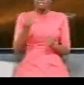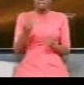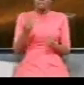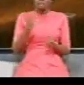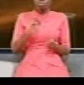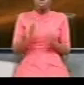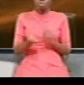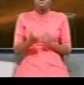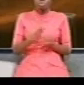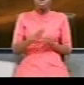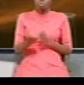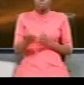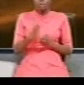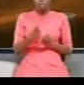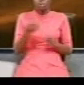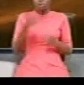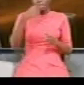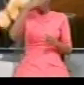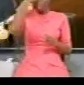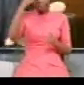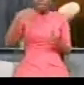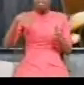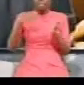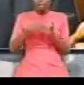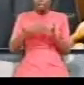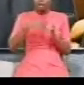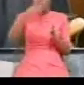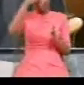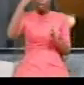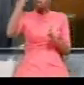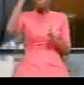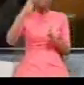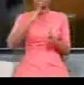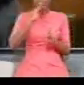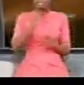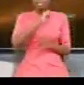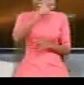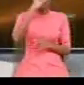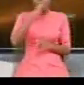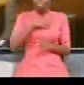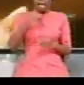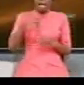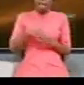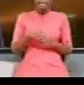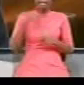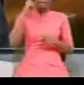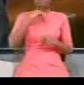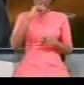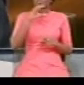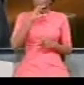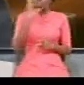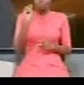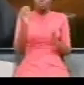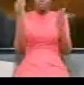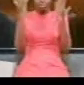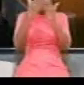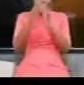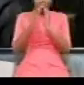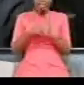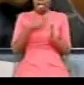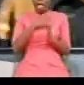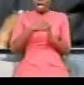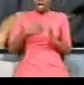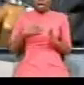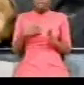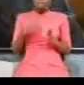time, because God is light. In him, there's no darkness. And so